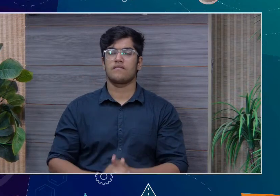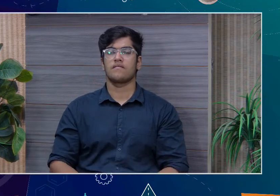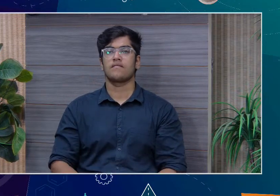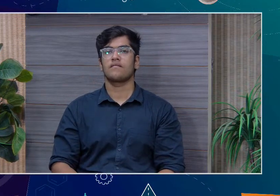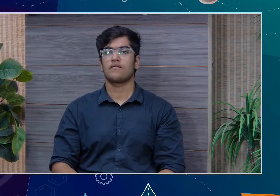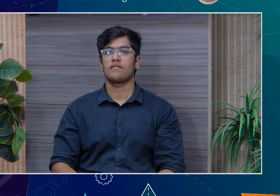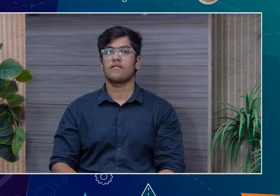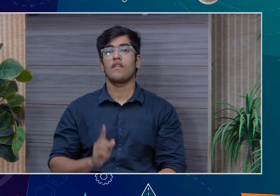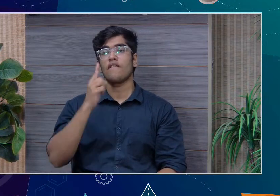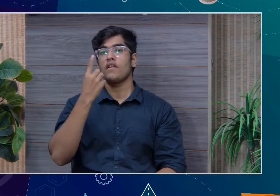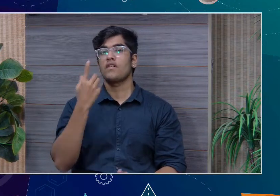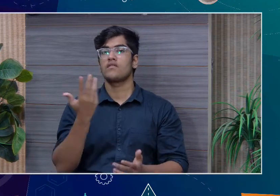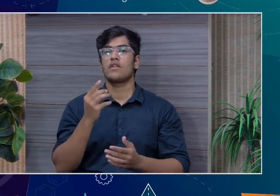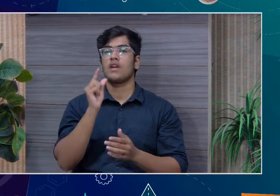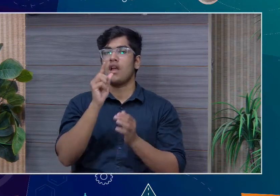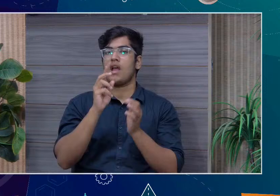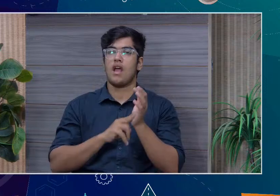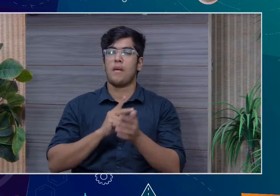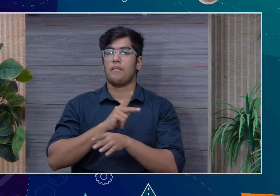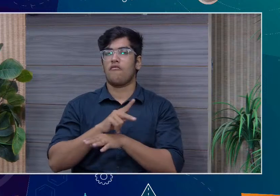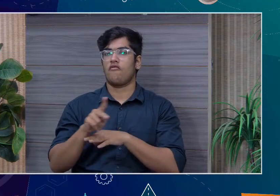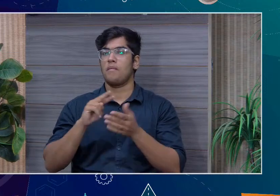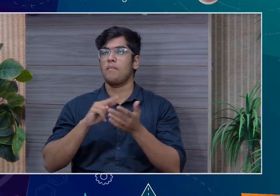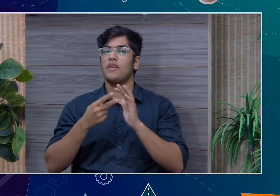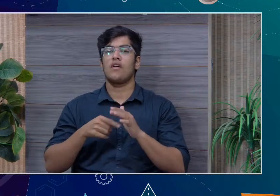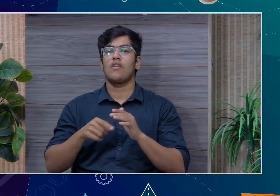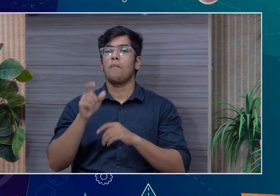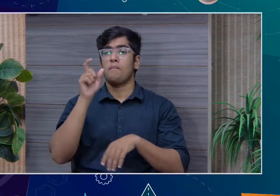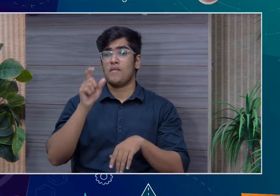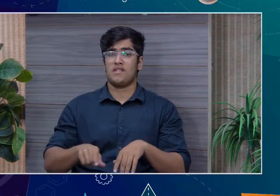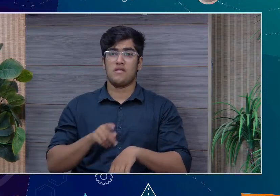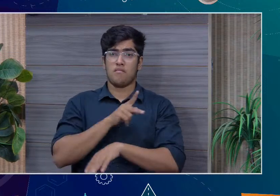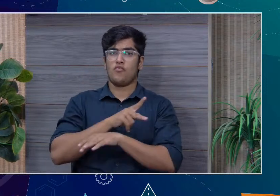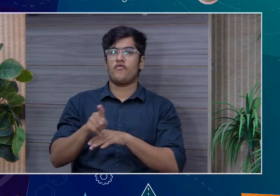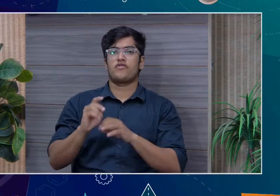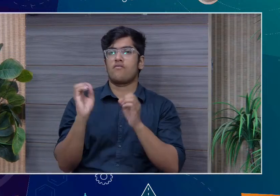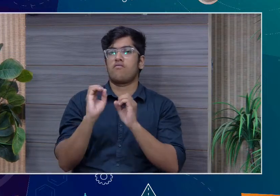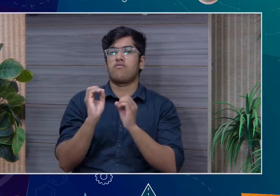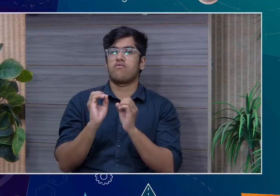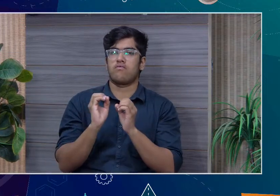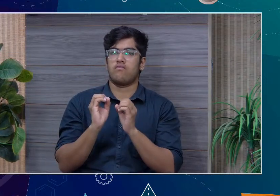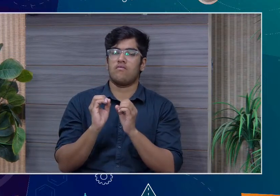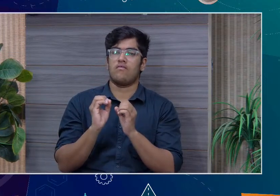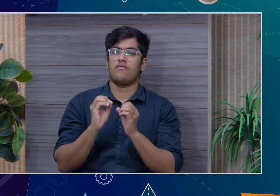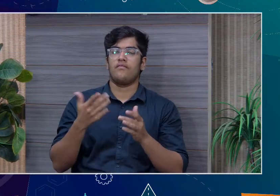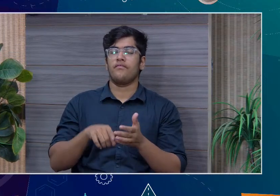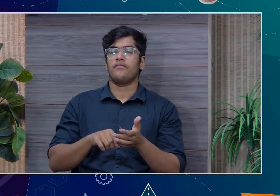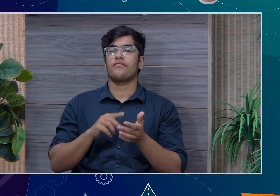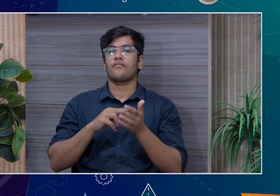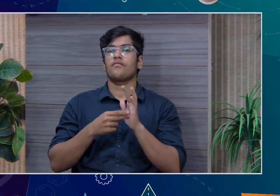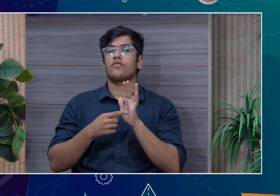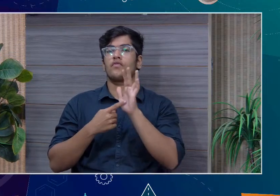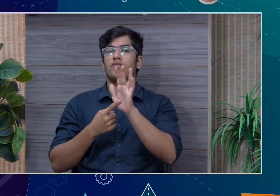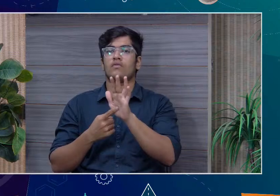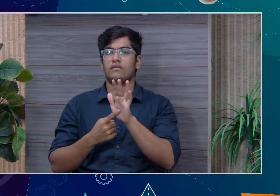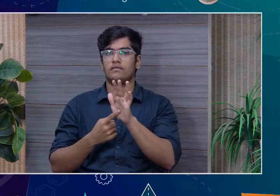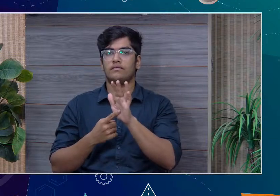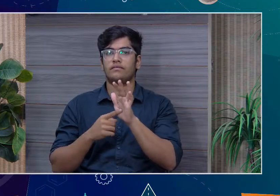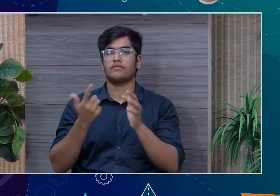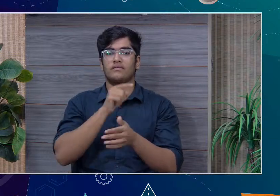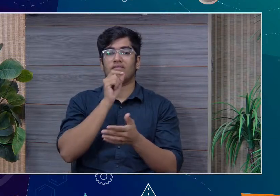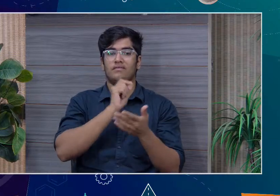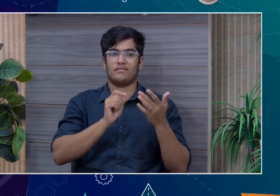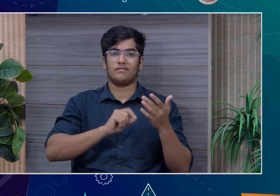Yeah. The first word was unprofessional. Yeah. So the word unprofessional, which is being used in this chapter, it is used by